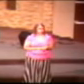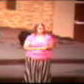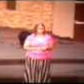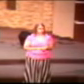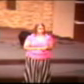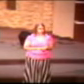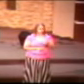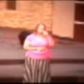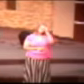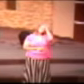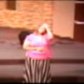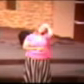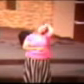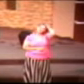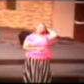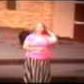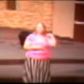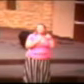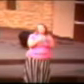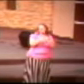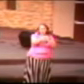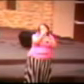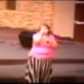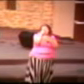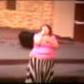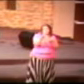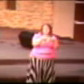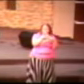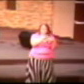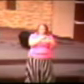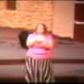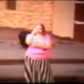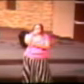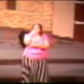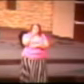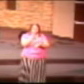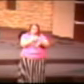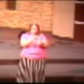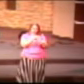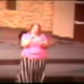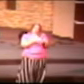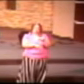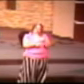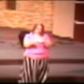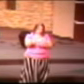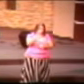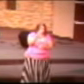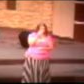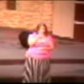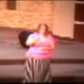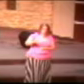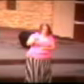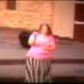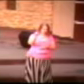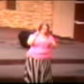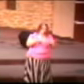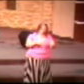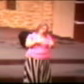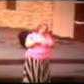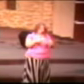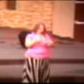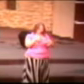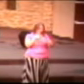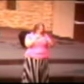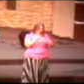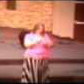And regardless of what you might think of the Catholic Church, you cannot deny this man's ability to